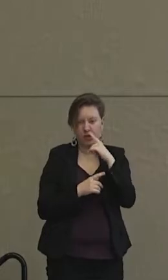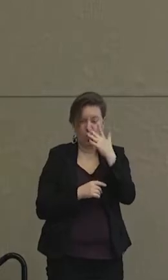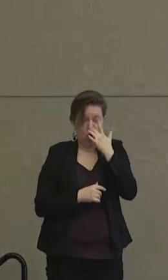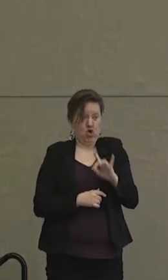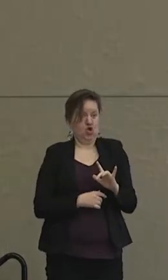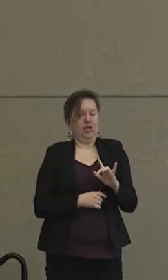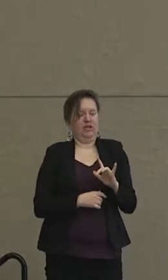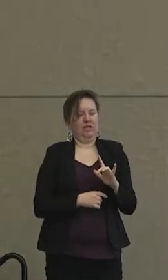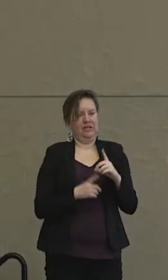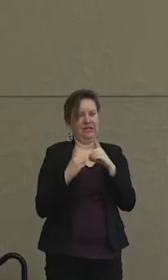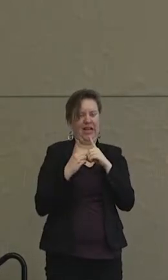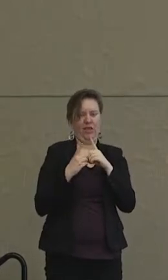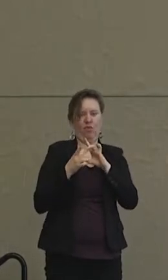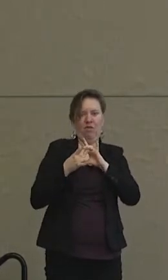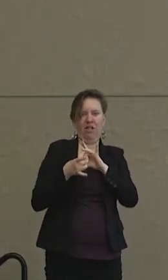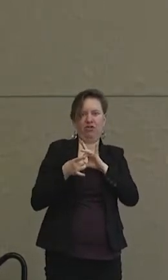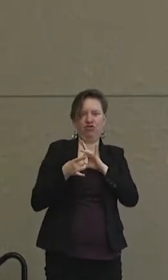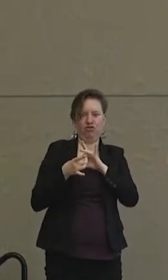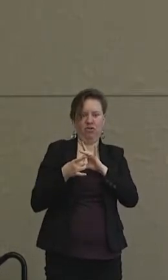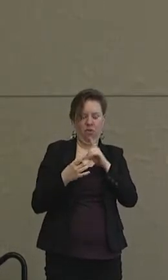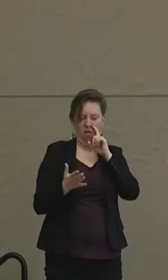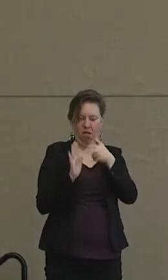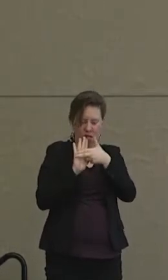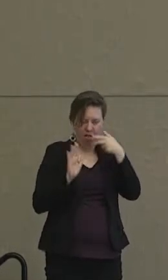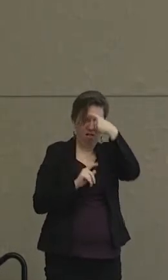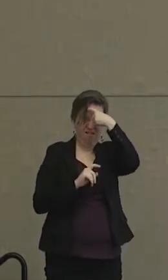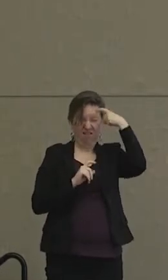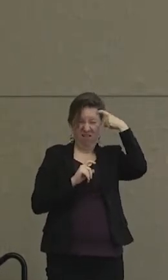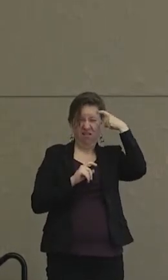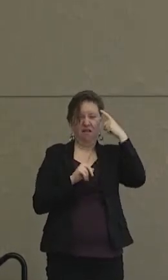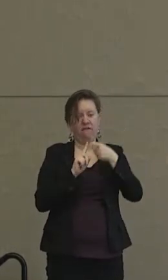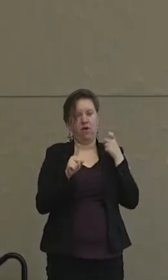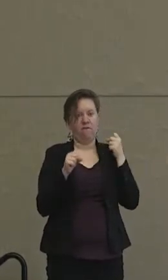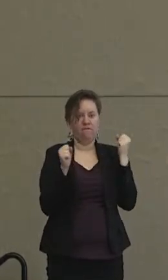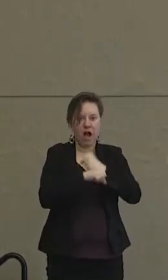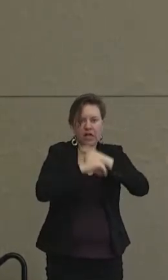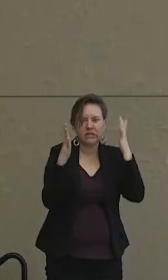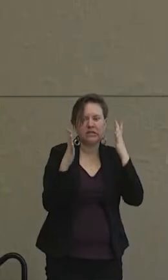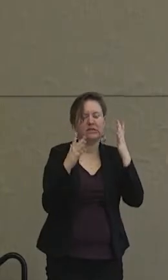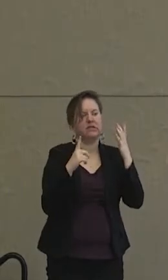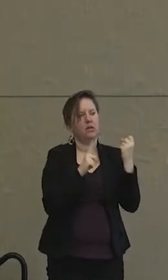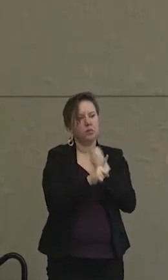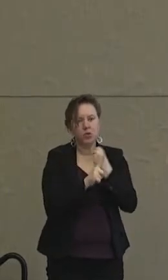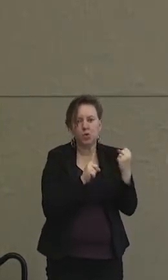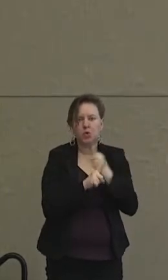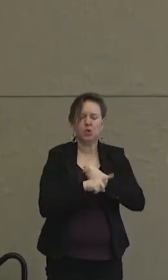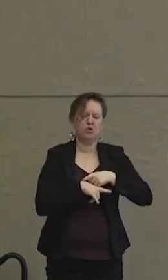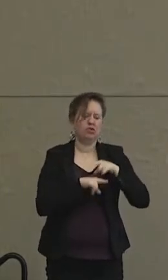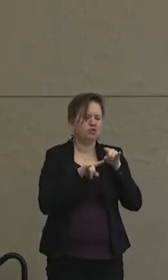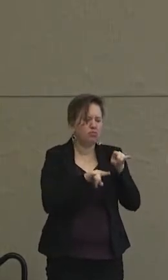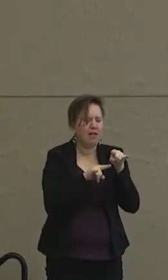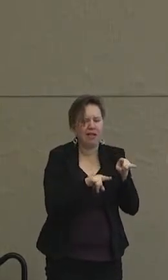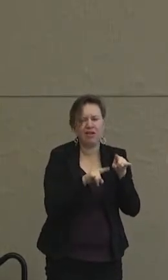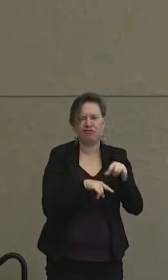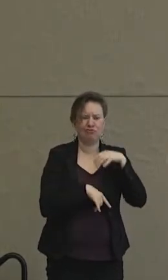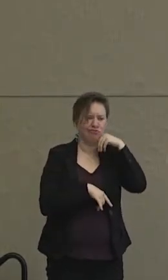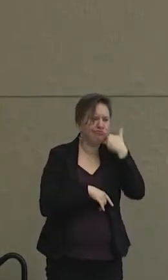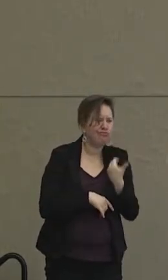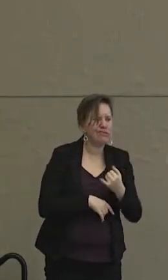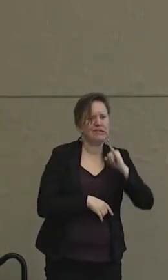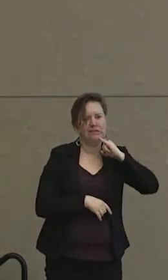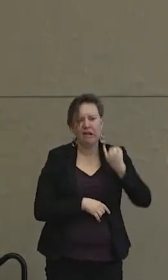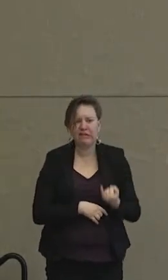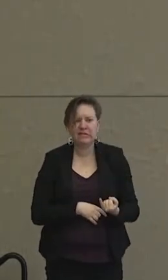earliest dating relationships are marked by violence, abuse, humiliation, jealousy,